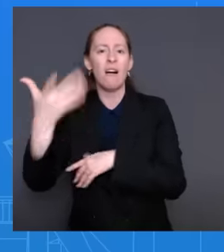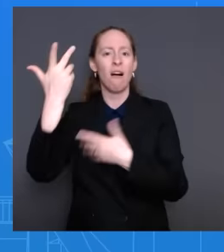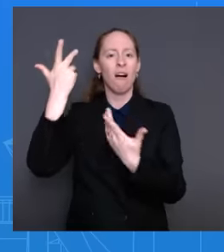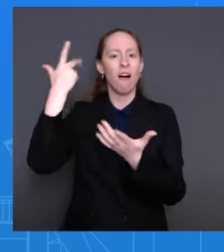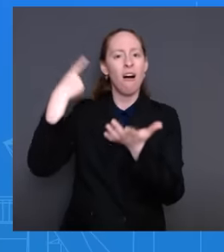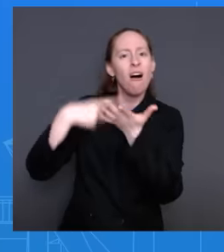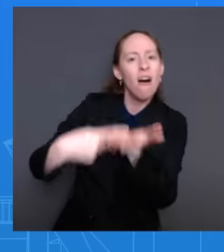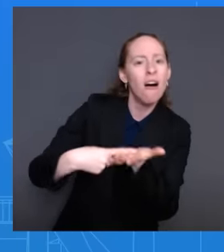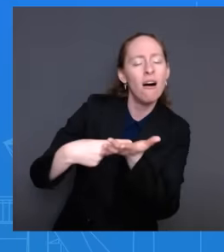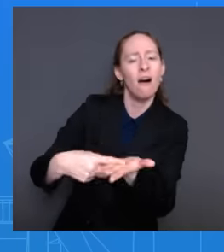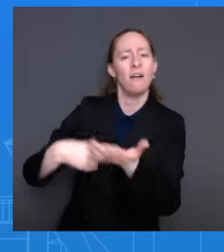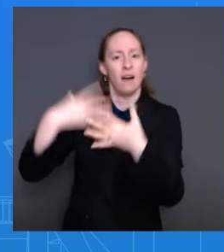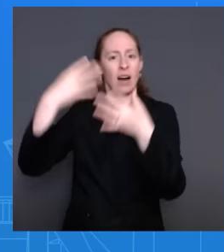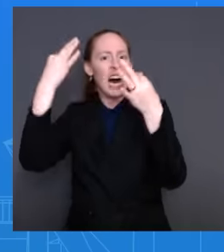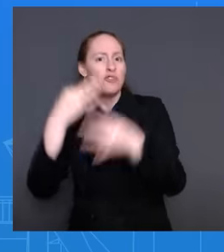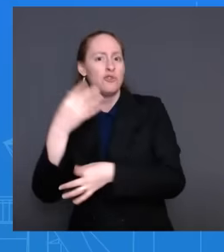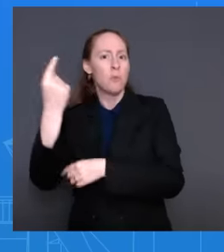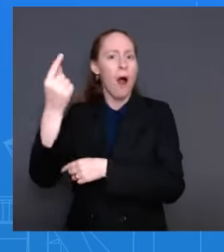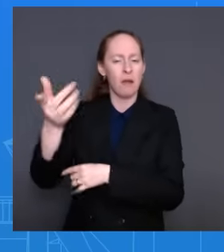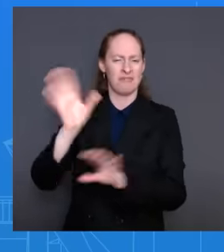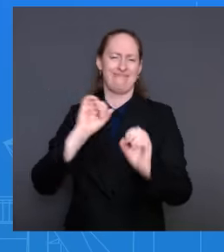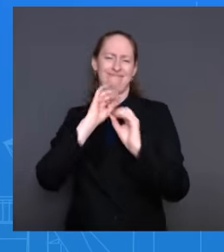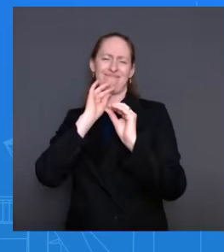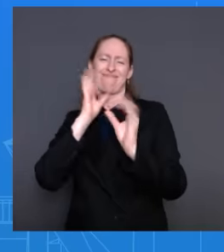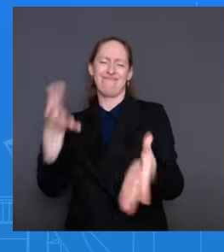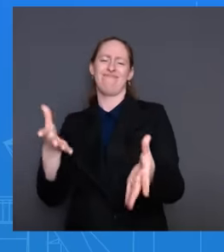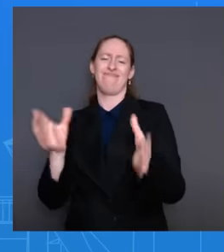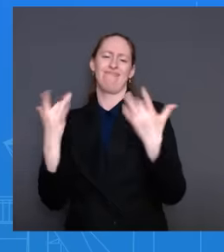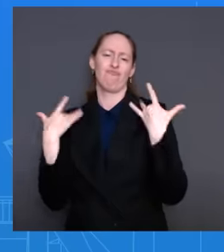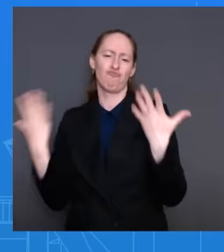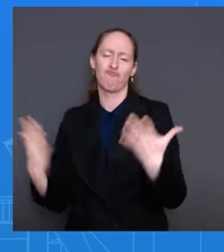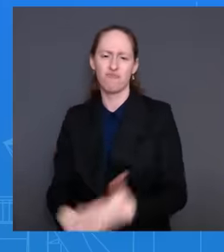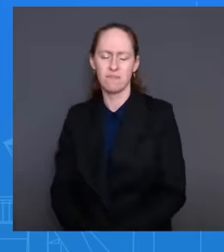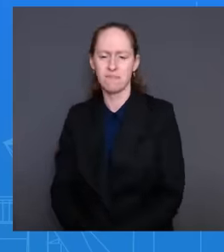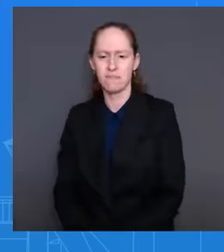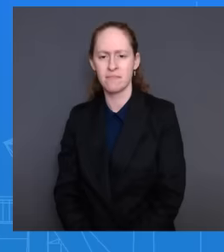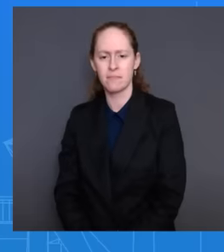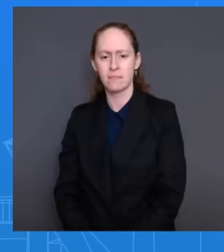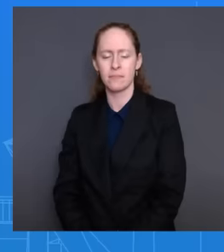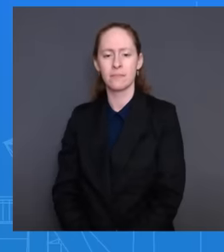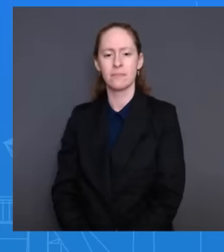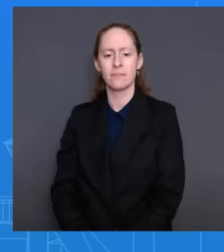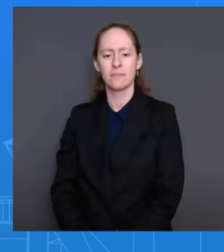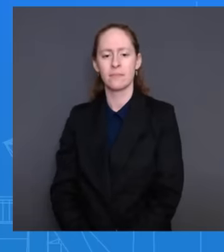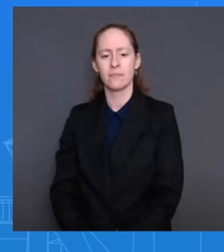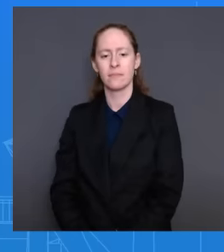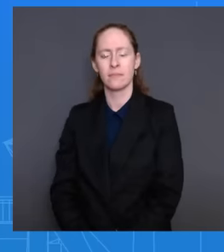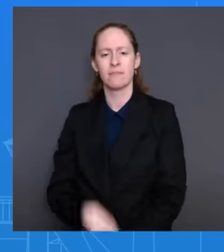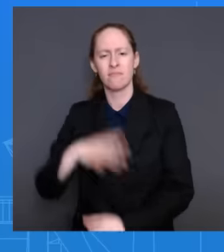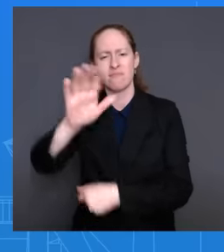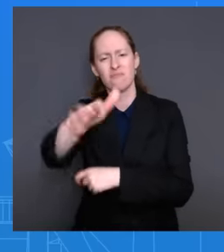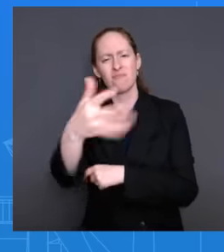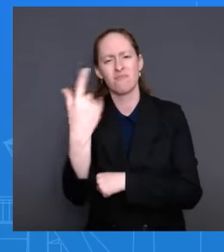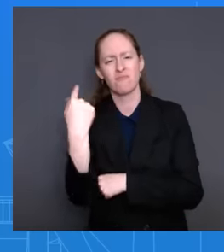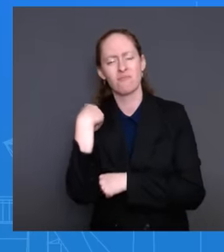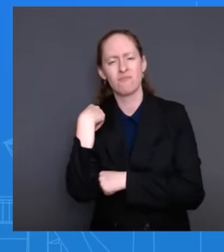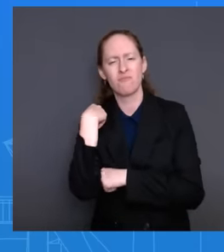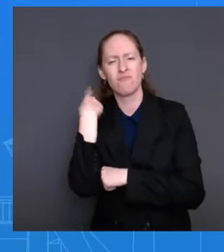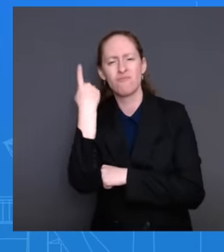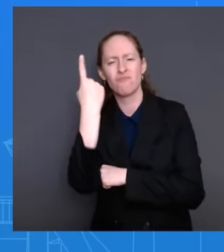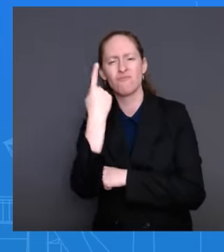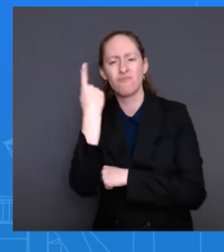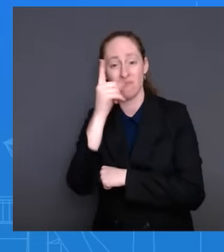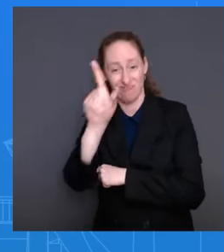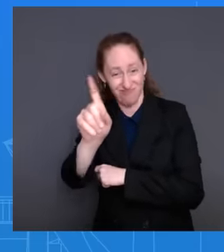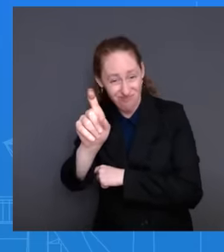follow on that. If he's confident in the team that he's put there, is he confident that they will be able to deal with this enormous challenge, which is taming inflation and not putting